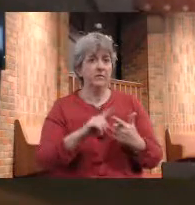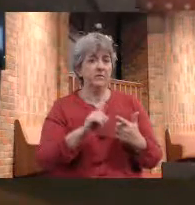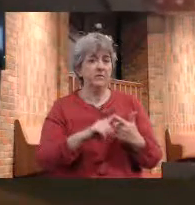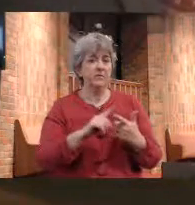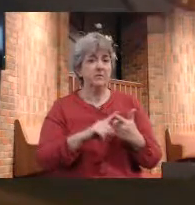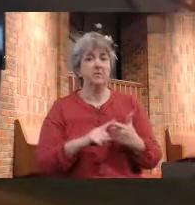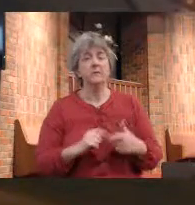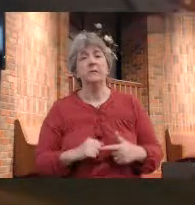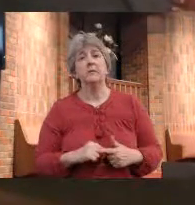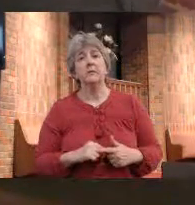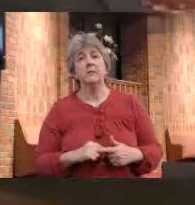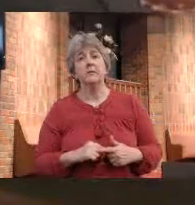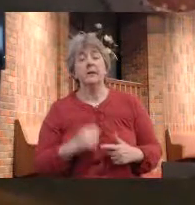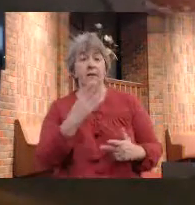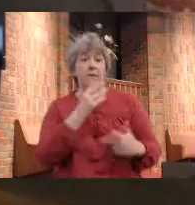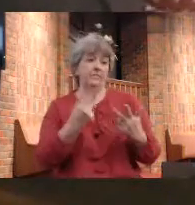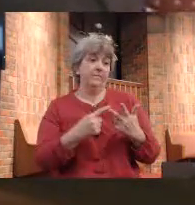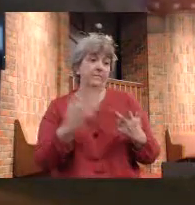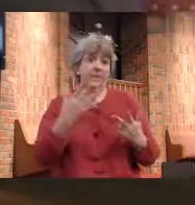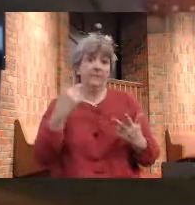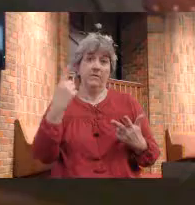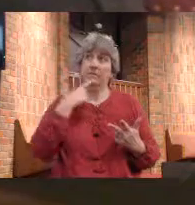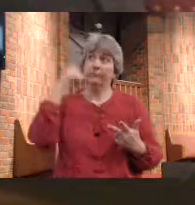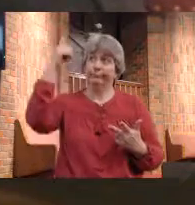describe how we're commanded to pray.